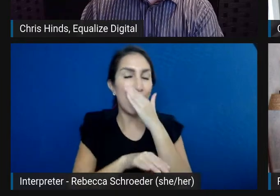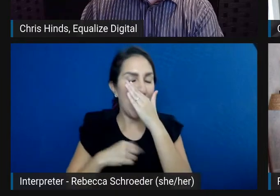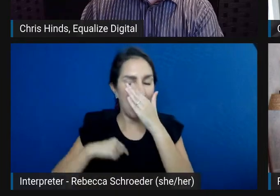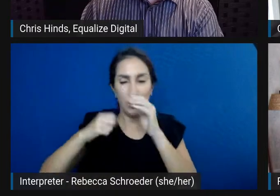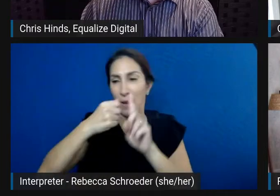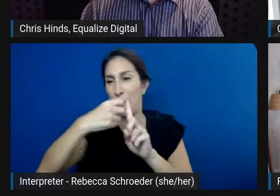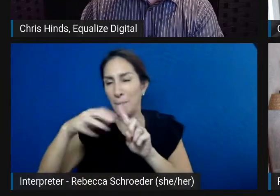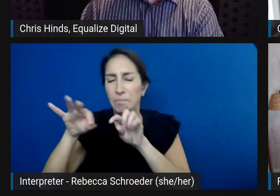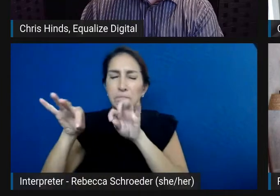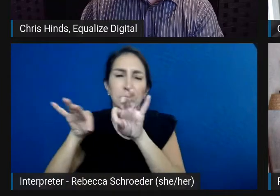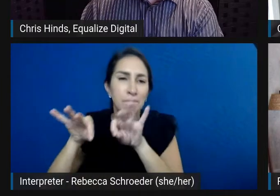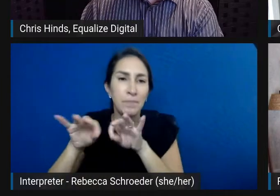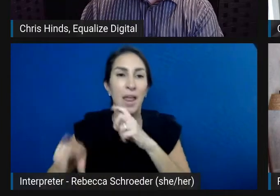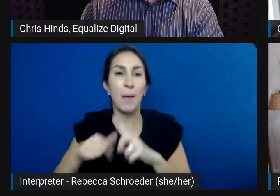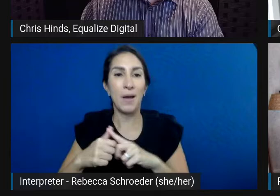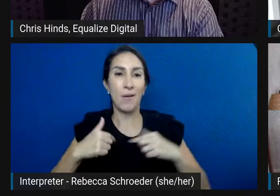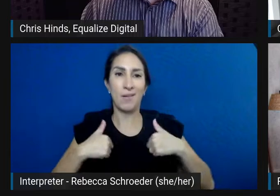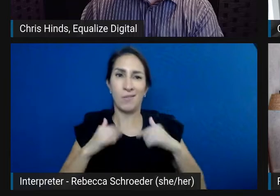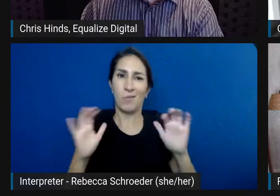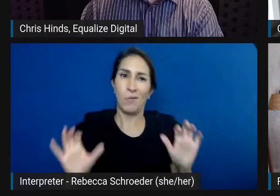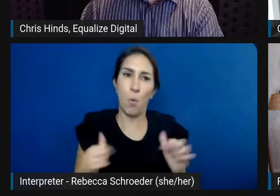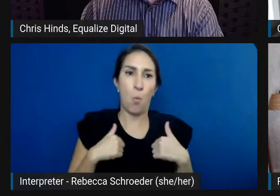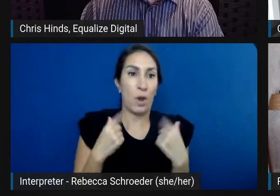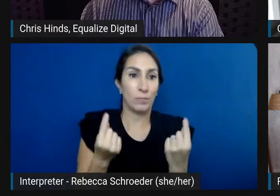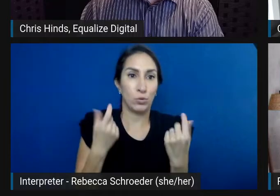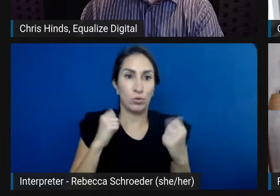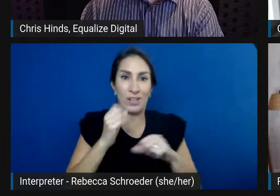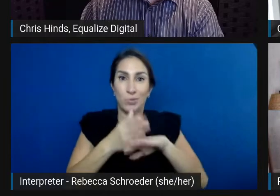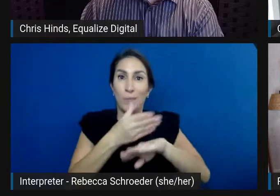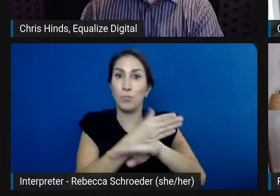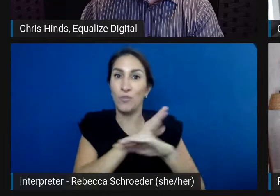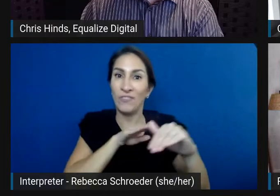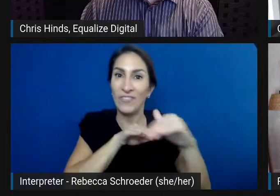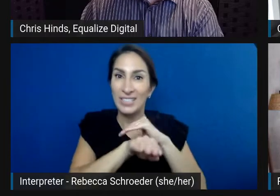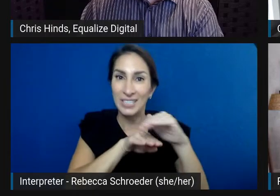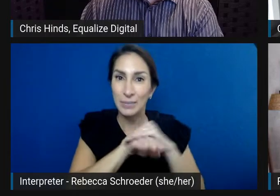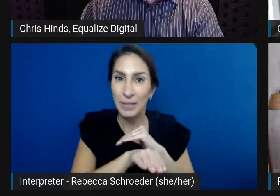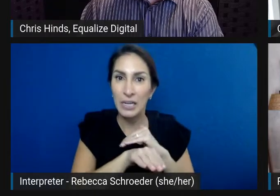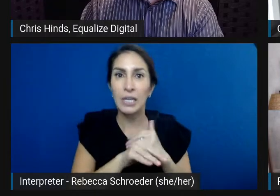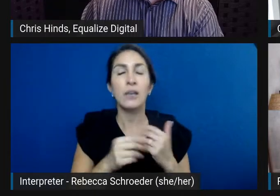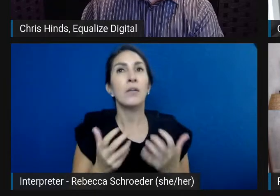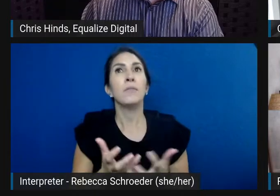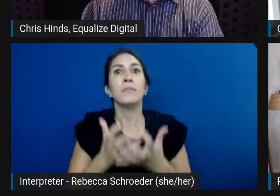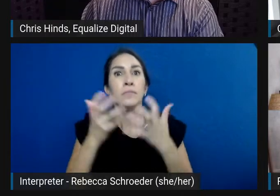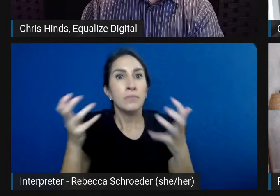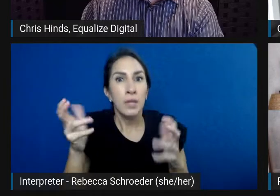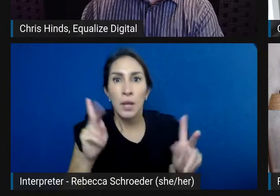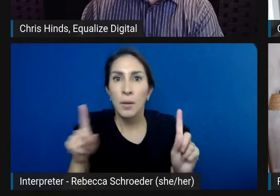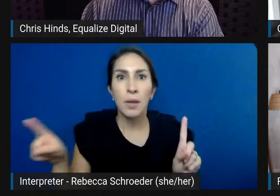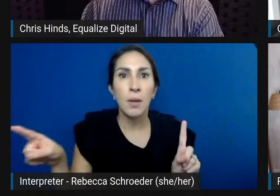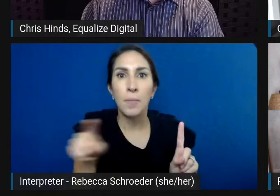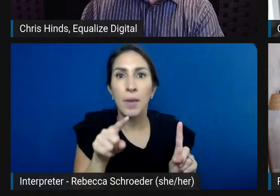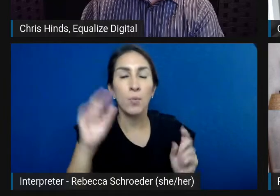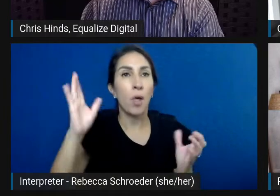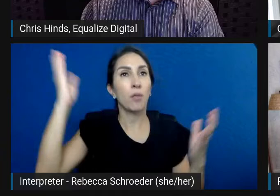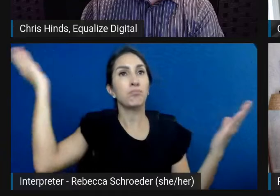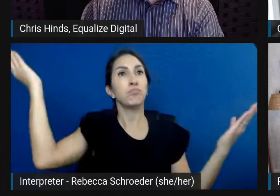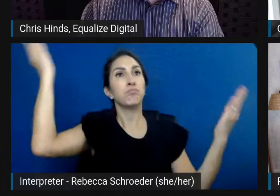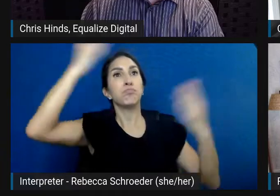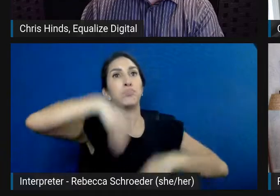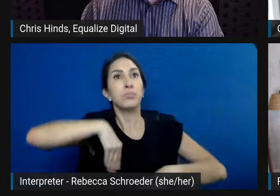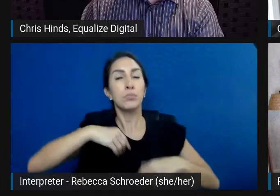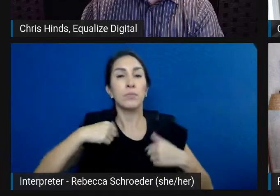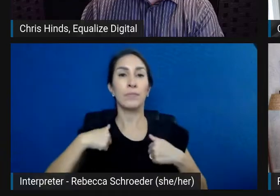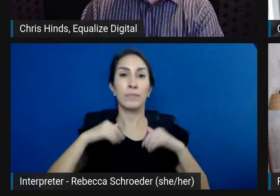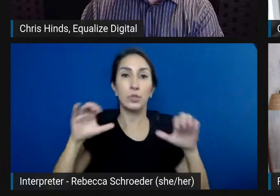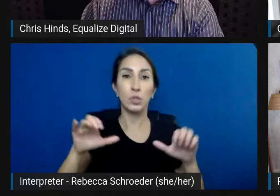There's also some accessibility statement generators out there. Nice. And a lot of people will overlook this. Like when I do website